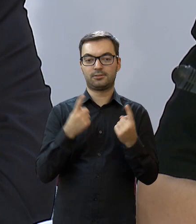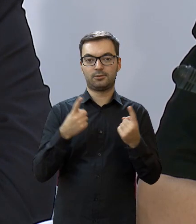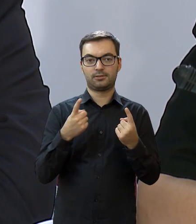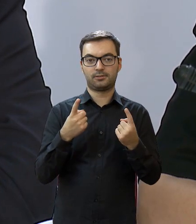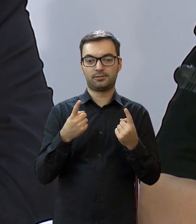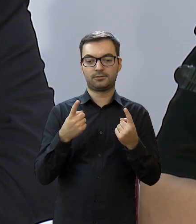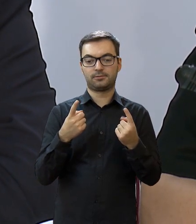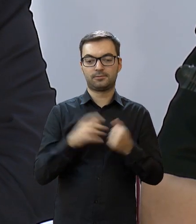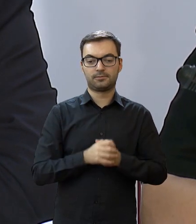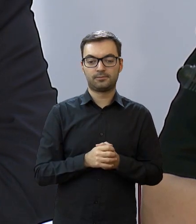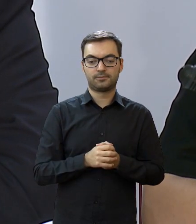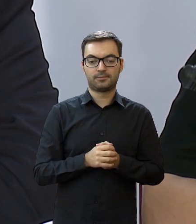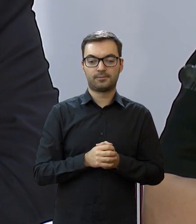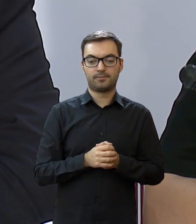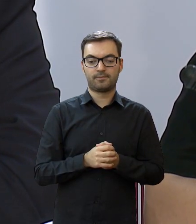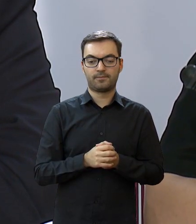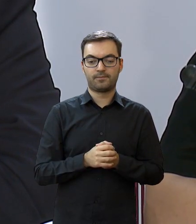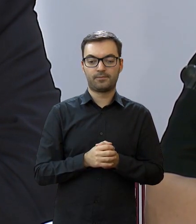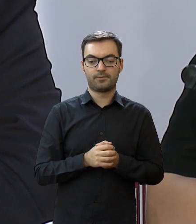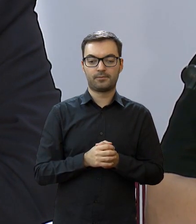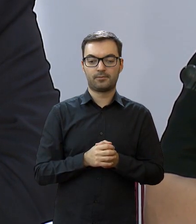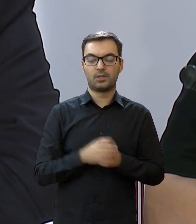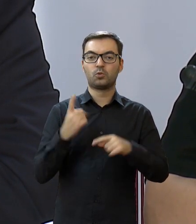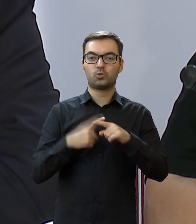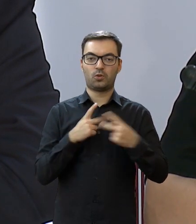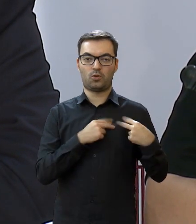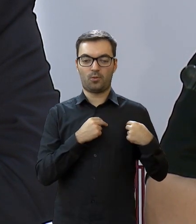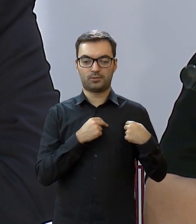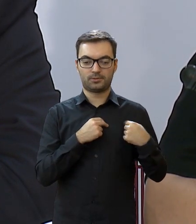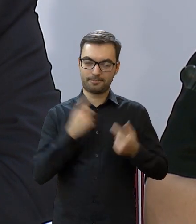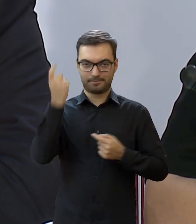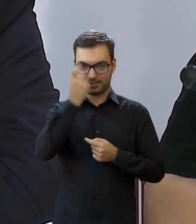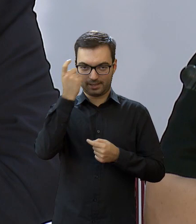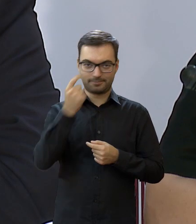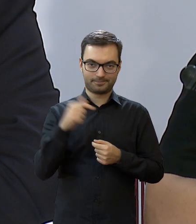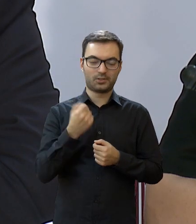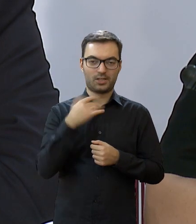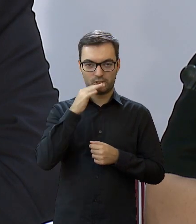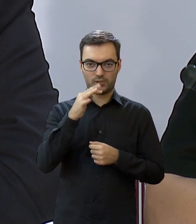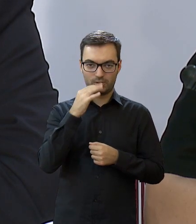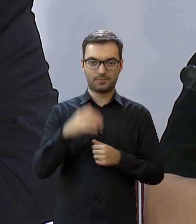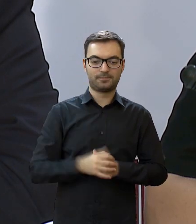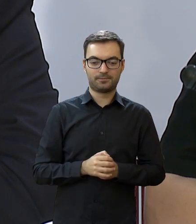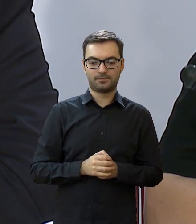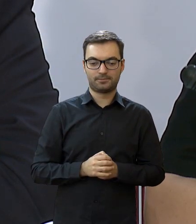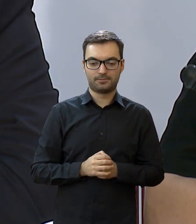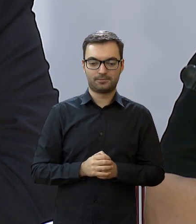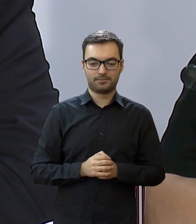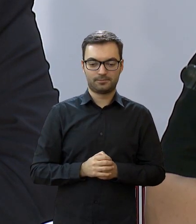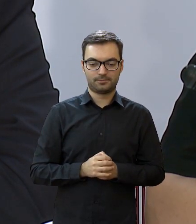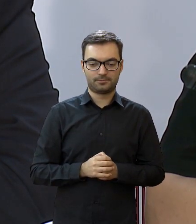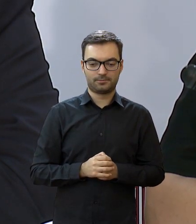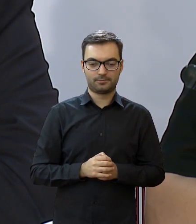Also, there have been cases of 2 commissioners who came to the polling stations in